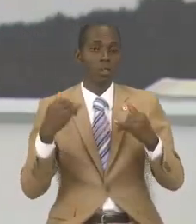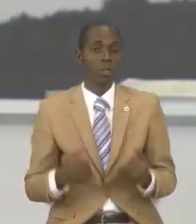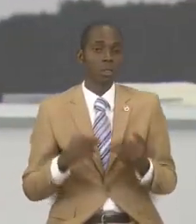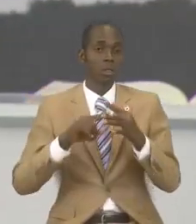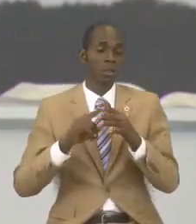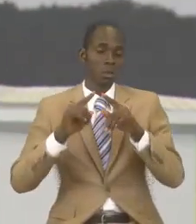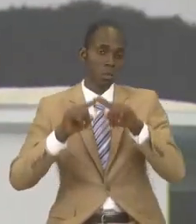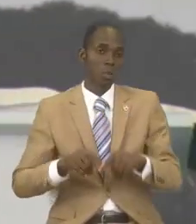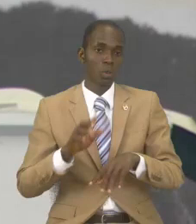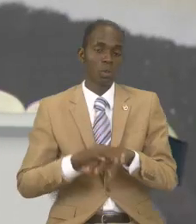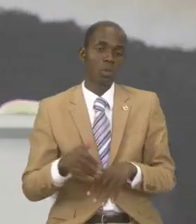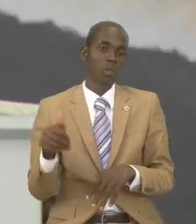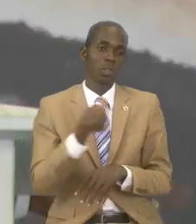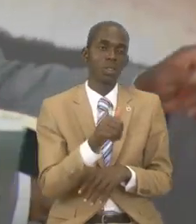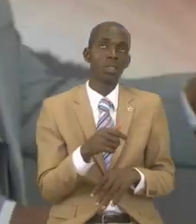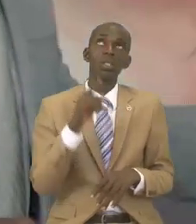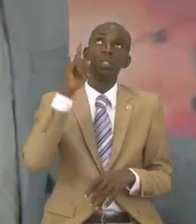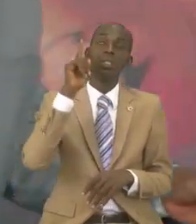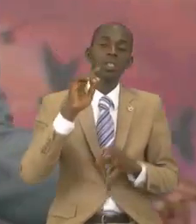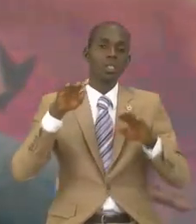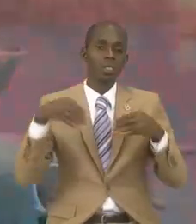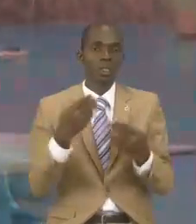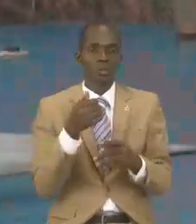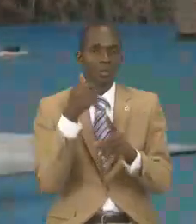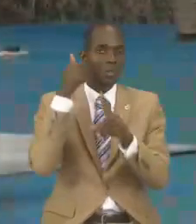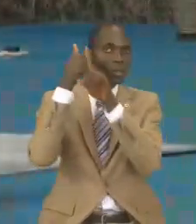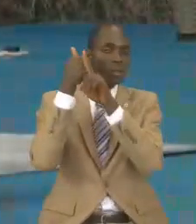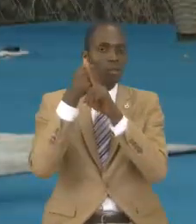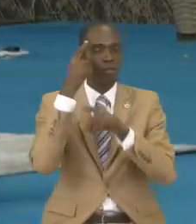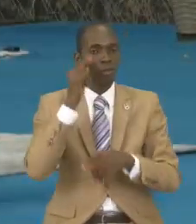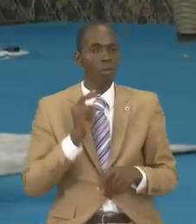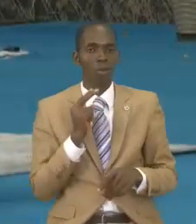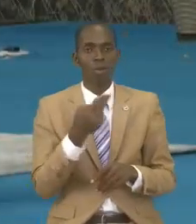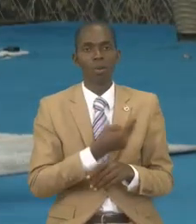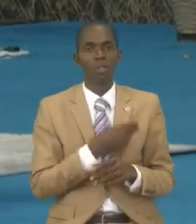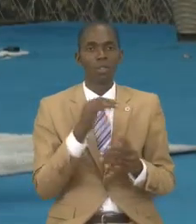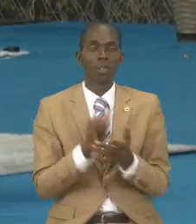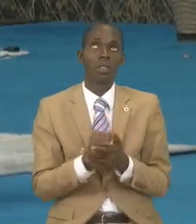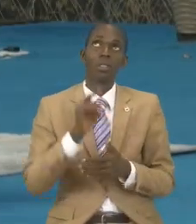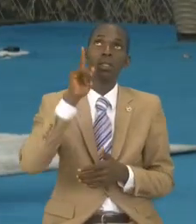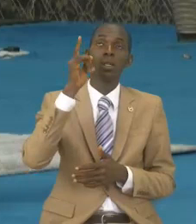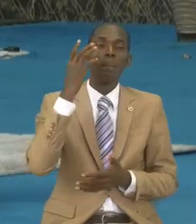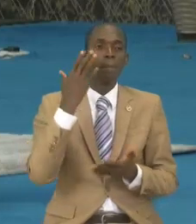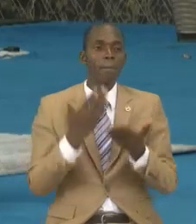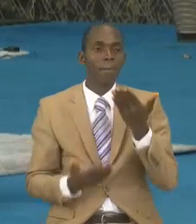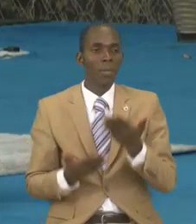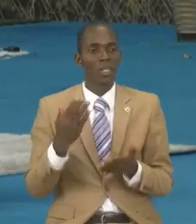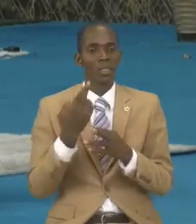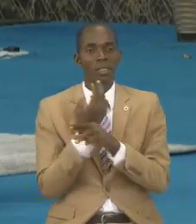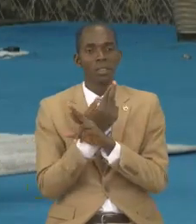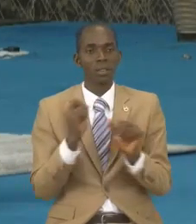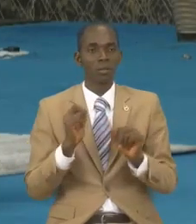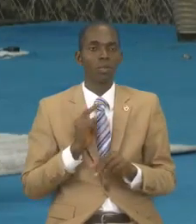gave himself for us, that he might redeem us from